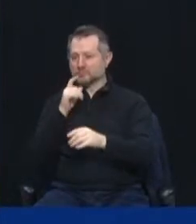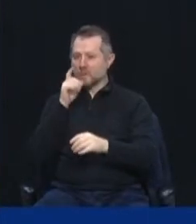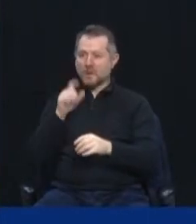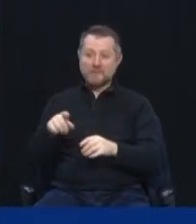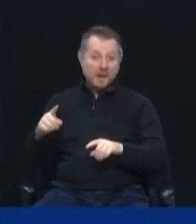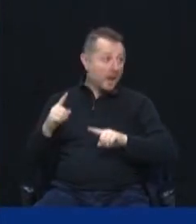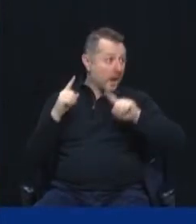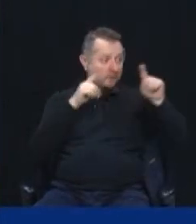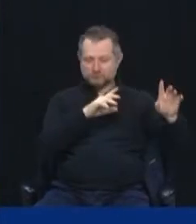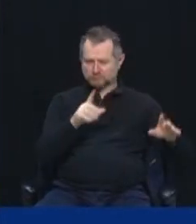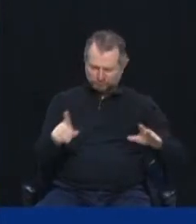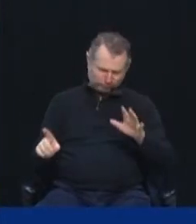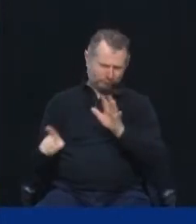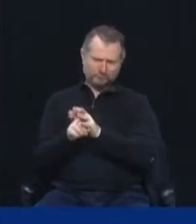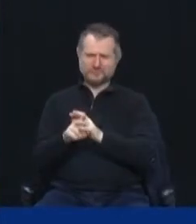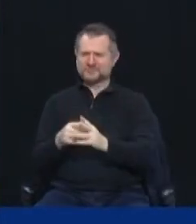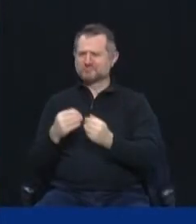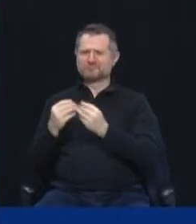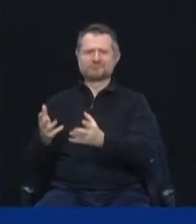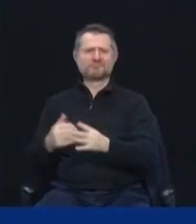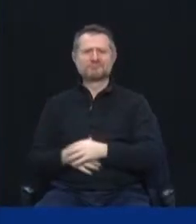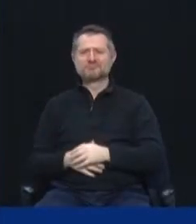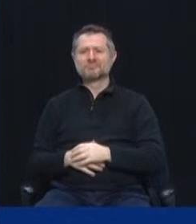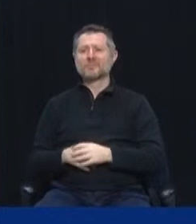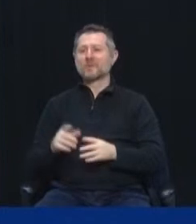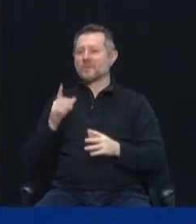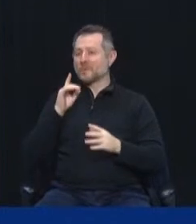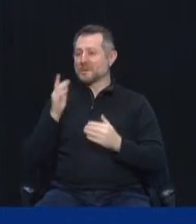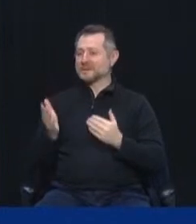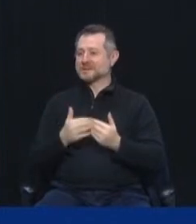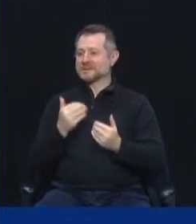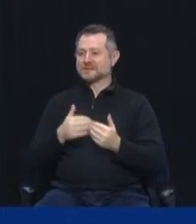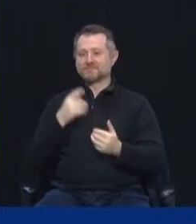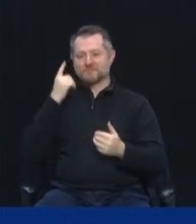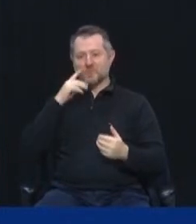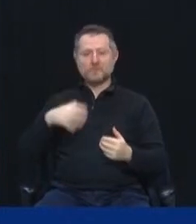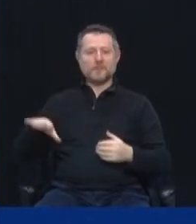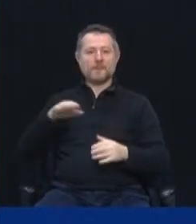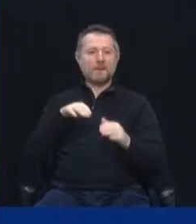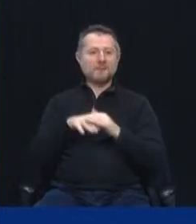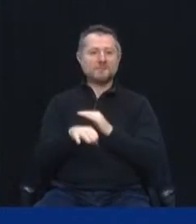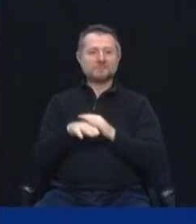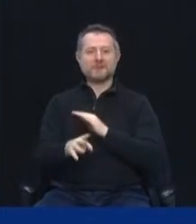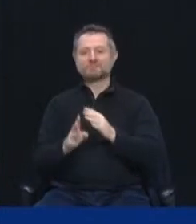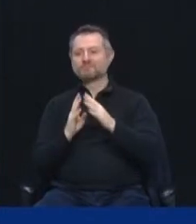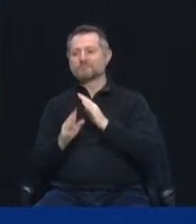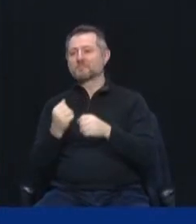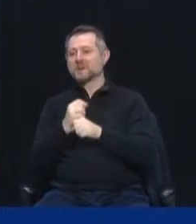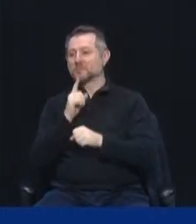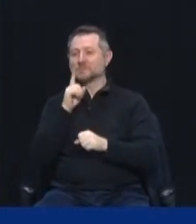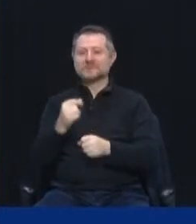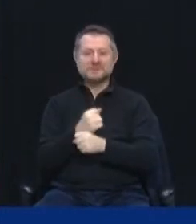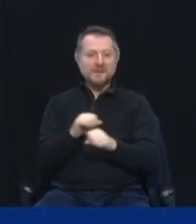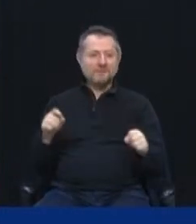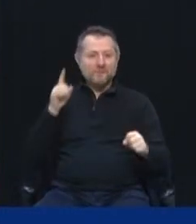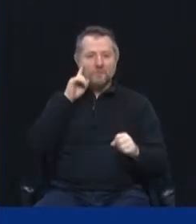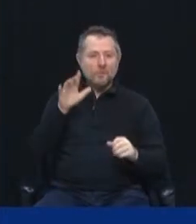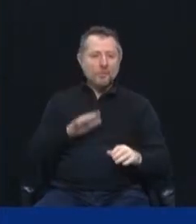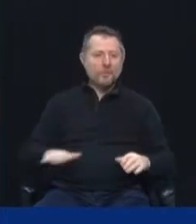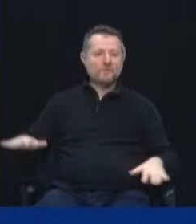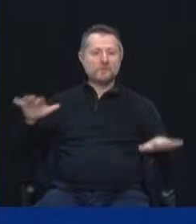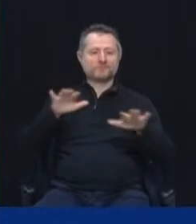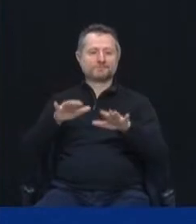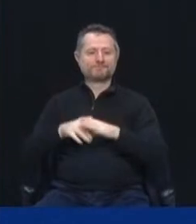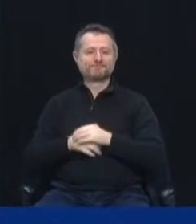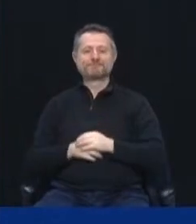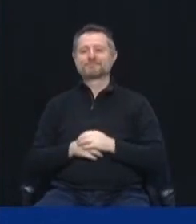We want to make it easy. We want to make sure they're safe. We want to make sure the people they're dealing with are safe. We want to make sure the